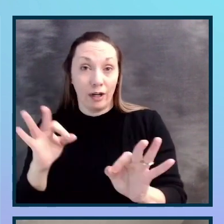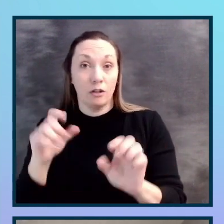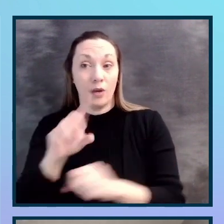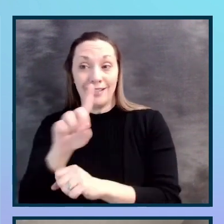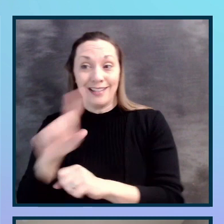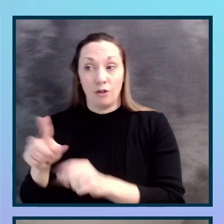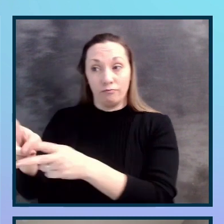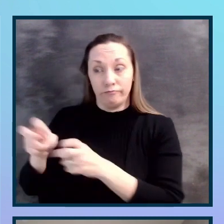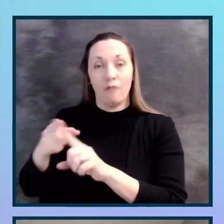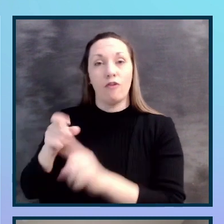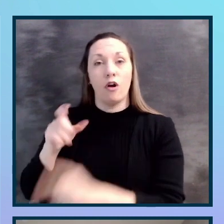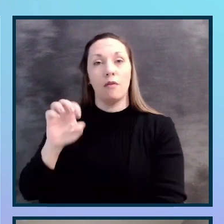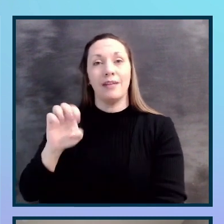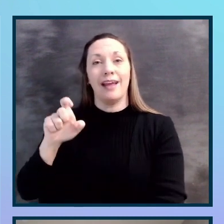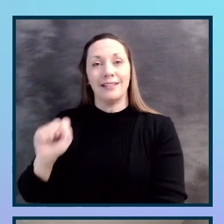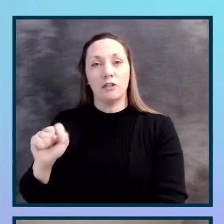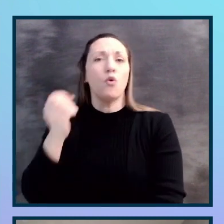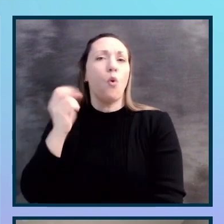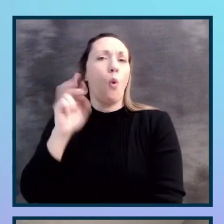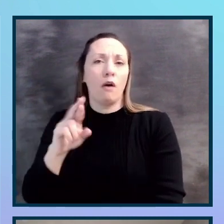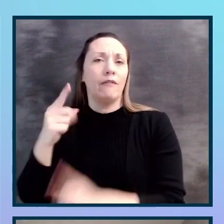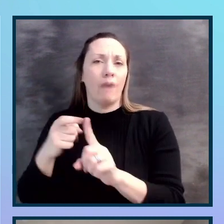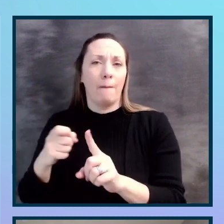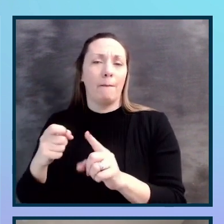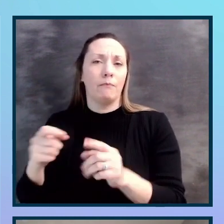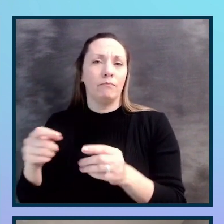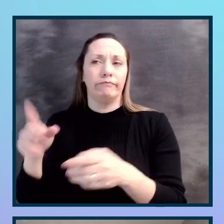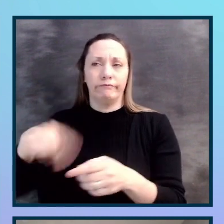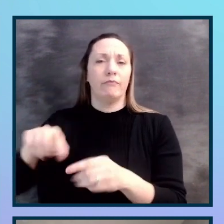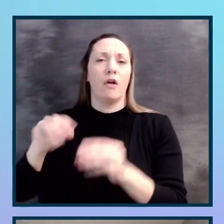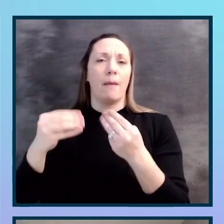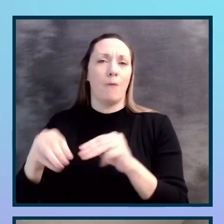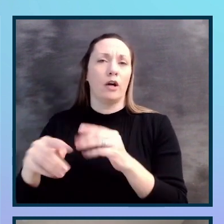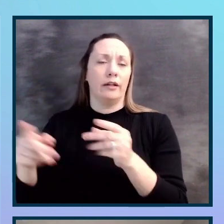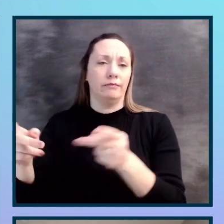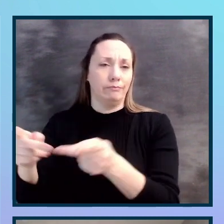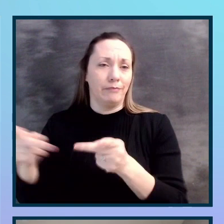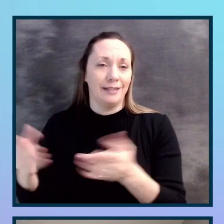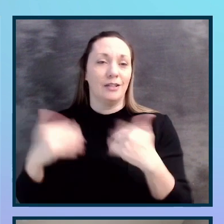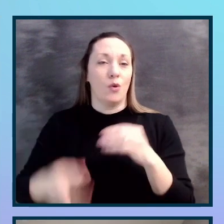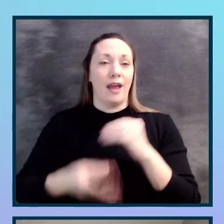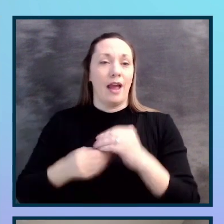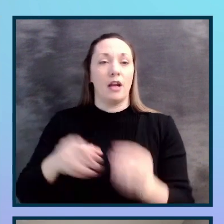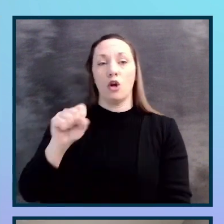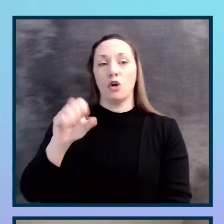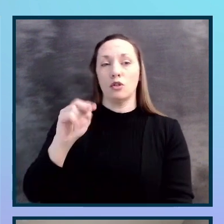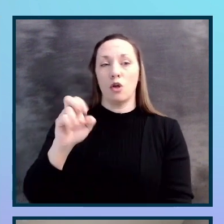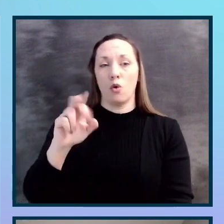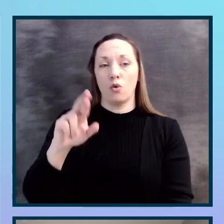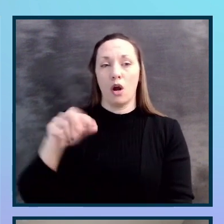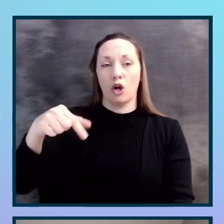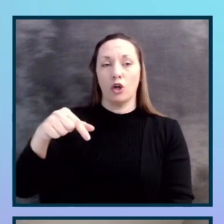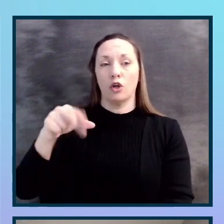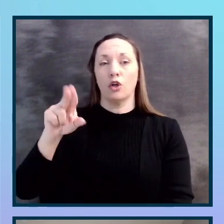the extension or from the marketplace. We did add SonarQube support, and we did